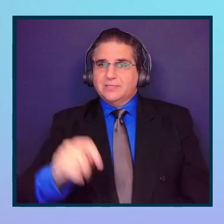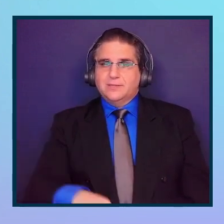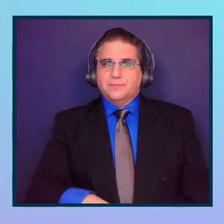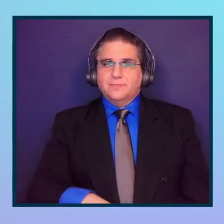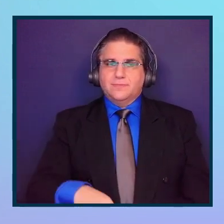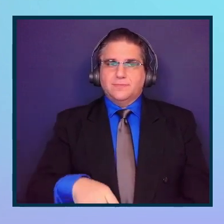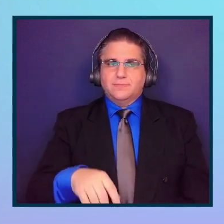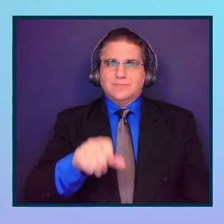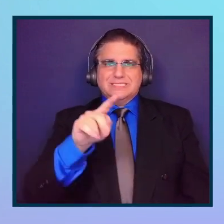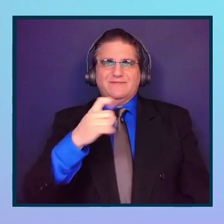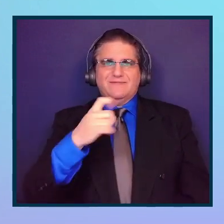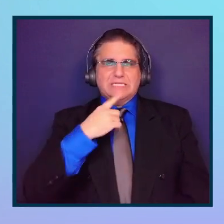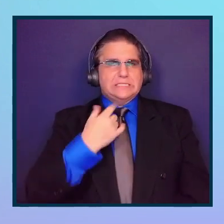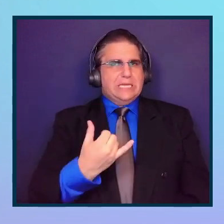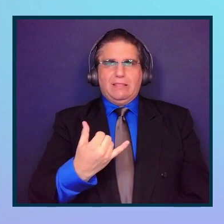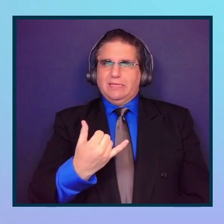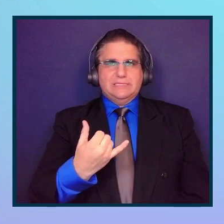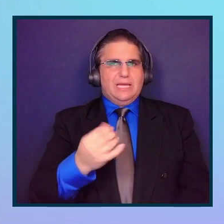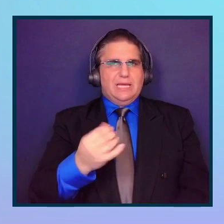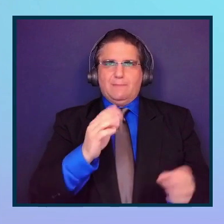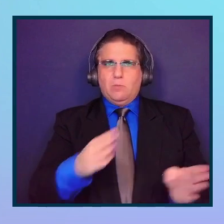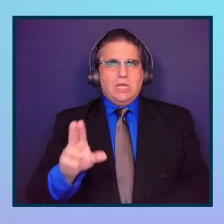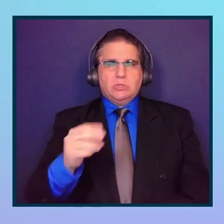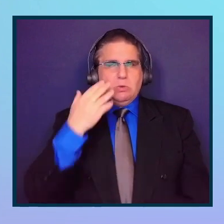Not at this time that I'm aware of. Okay.